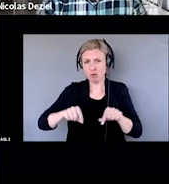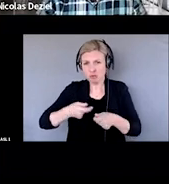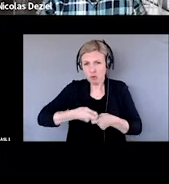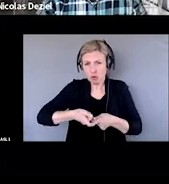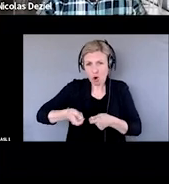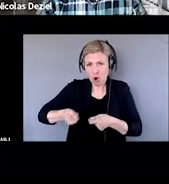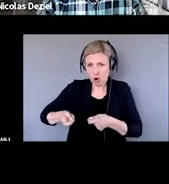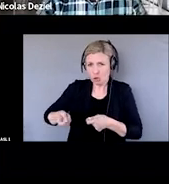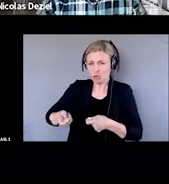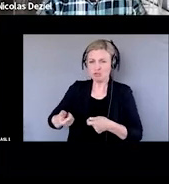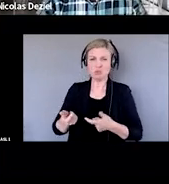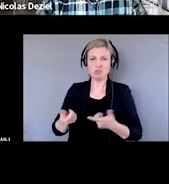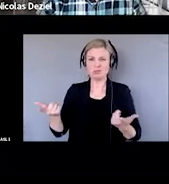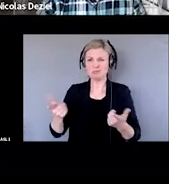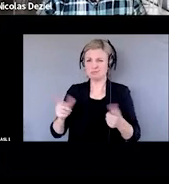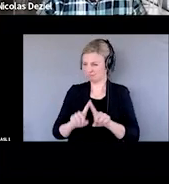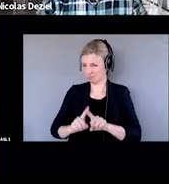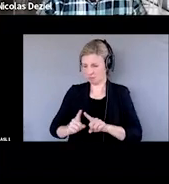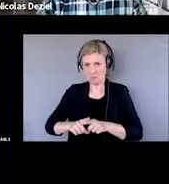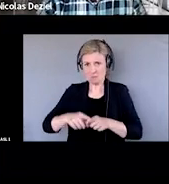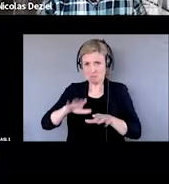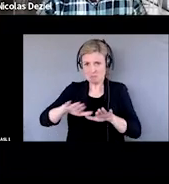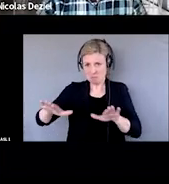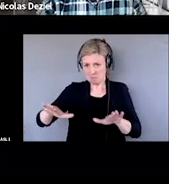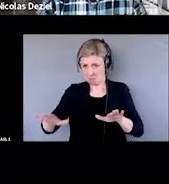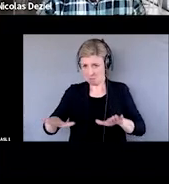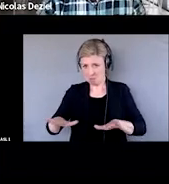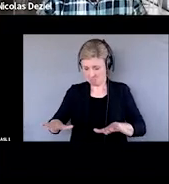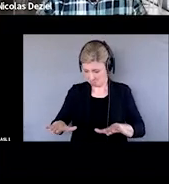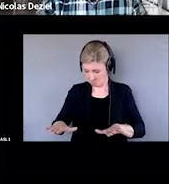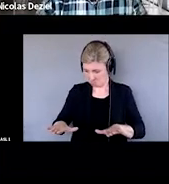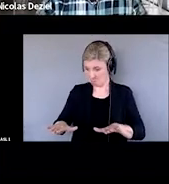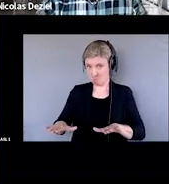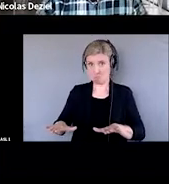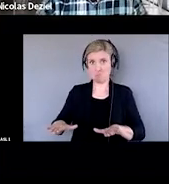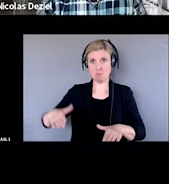like that. But until you play the game, you're not sure what's your